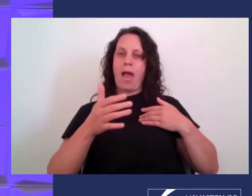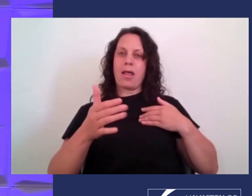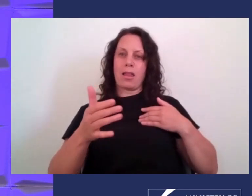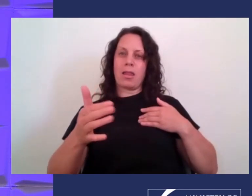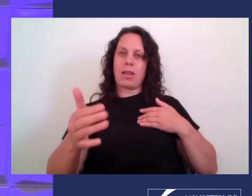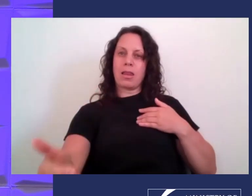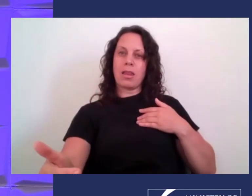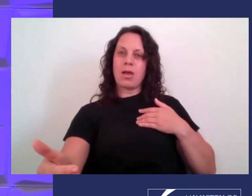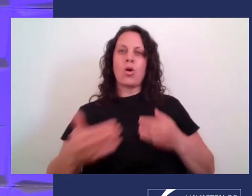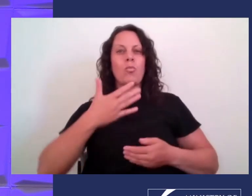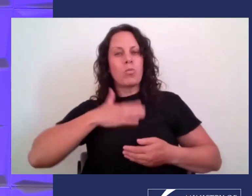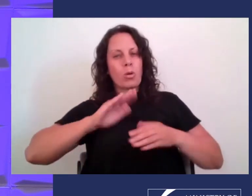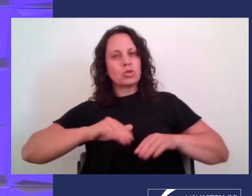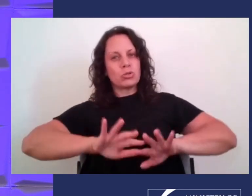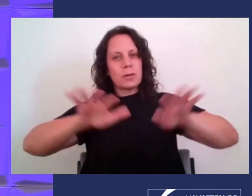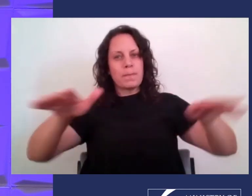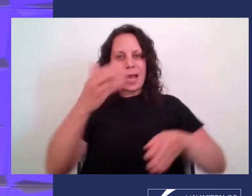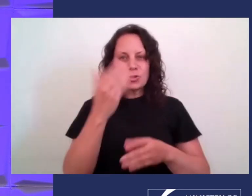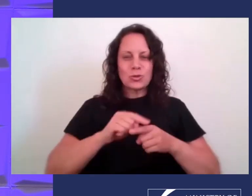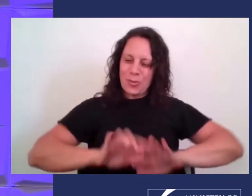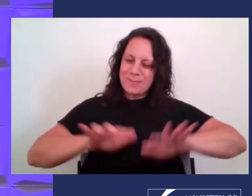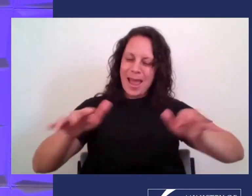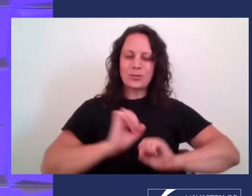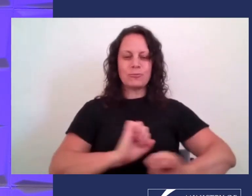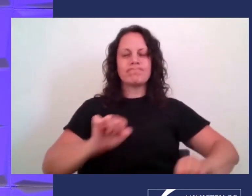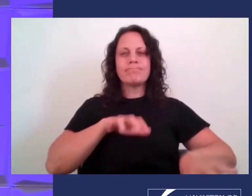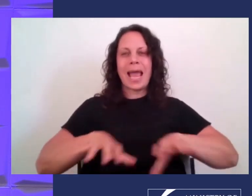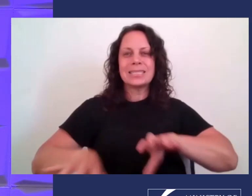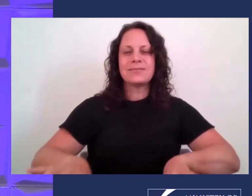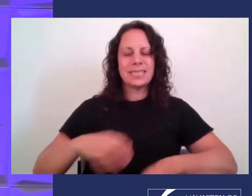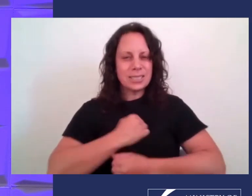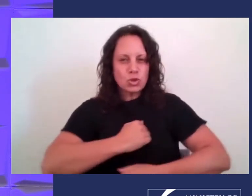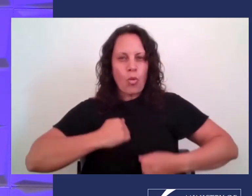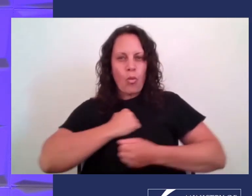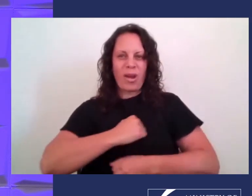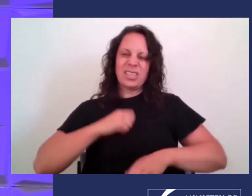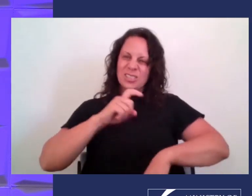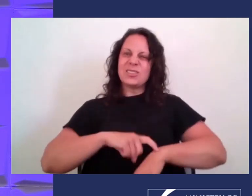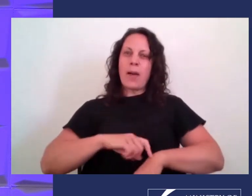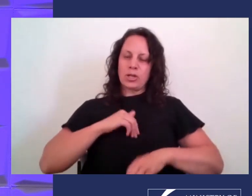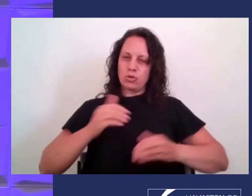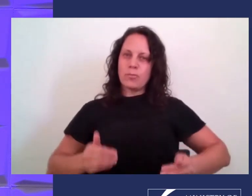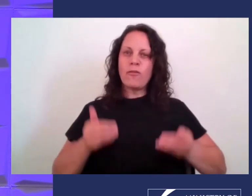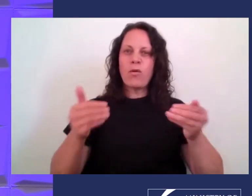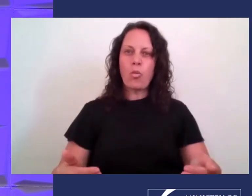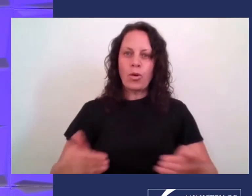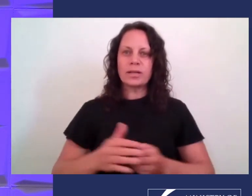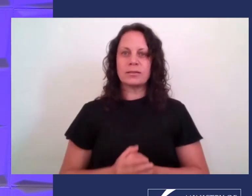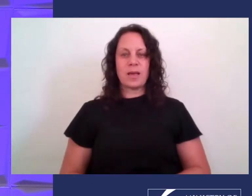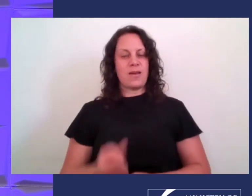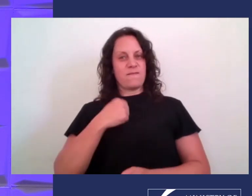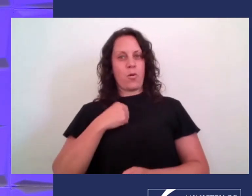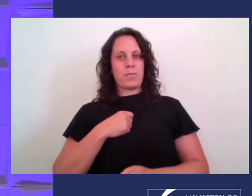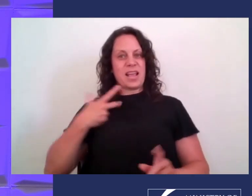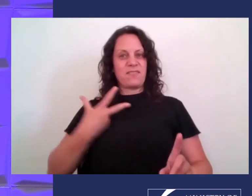children back to school, back into the activities that they love to do. We need to move forwards. And I see vaccination as a